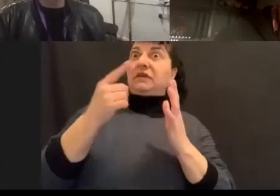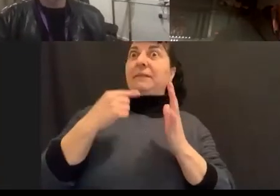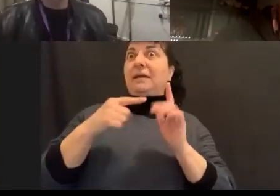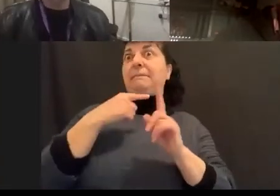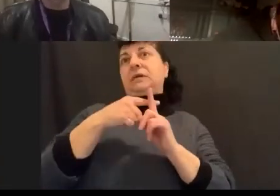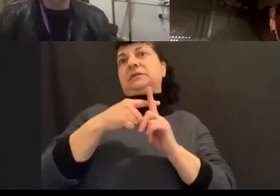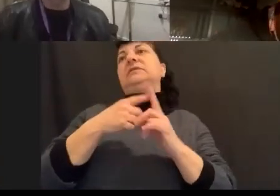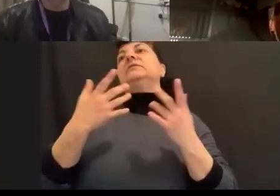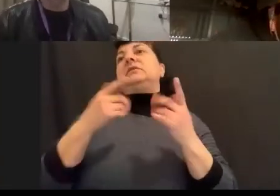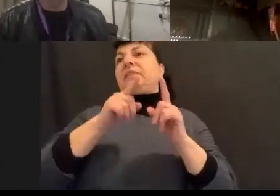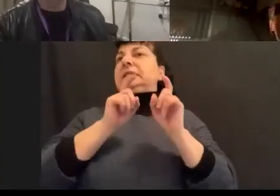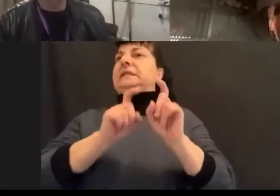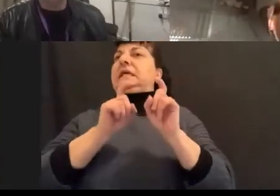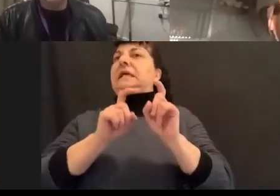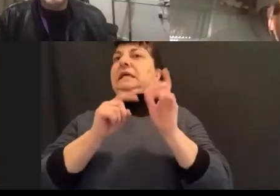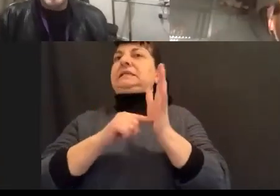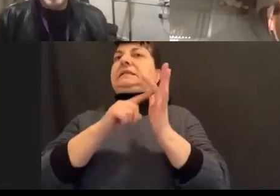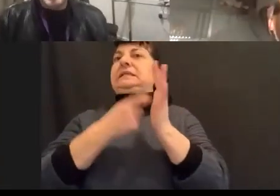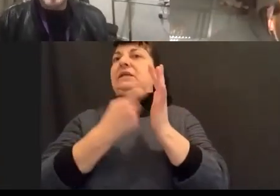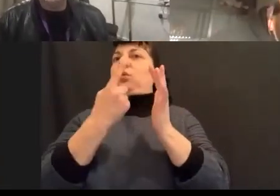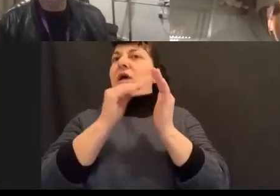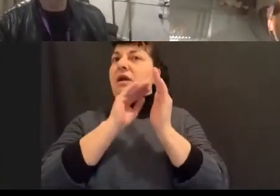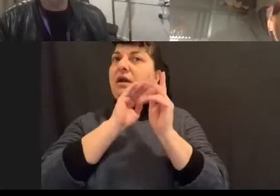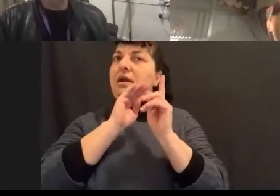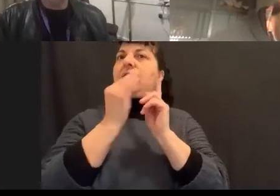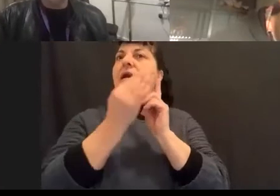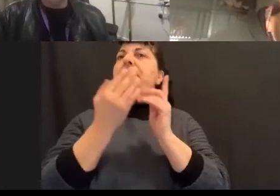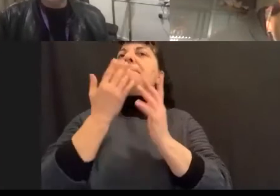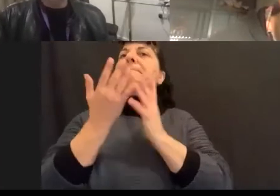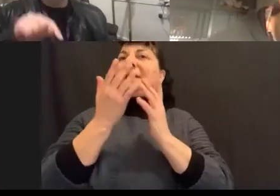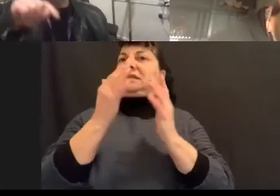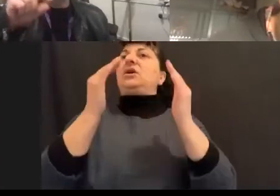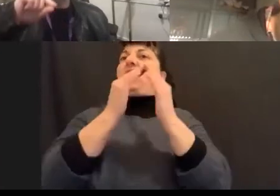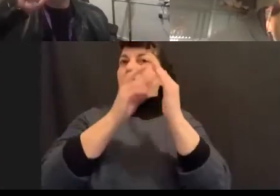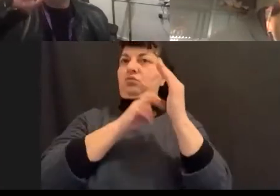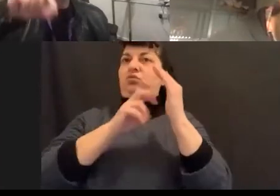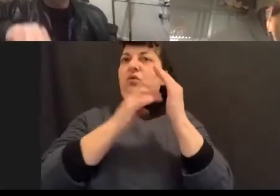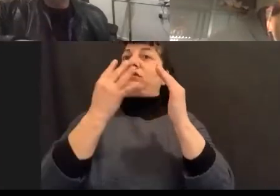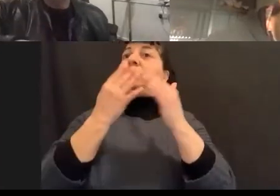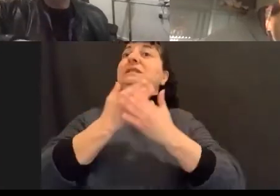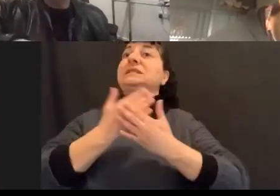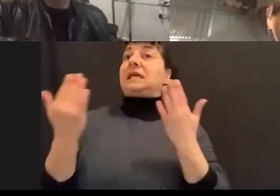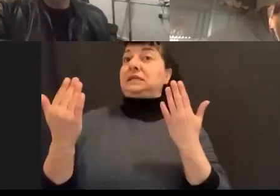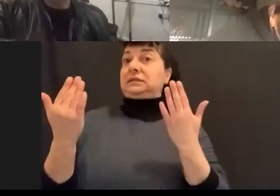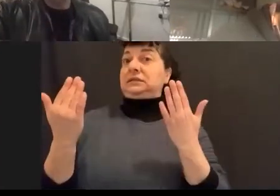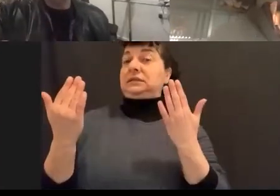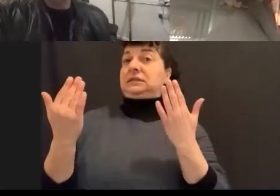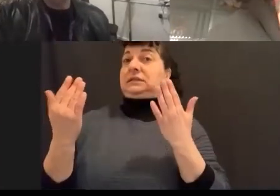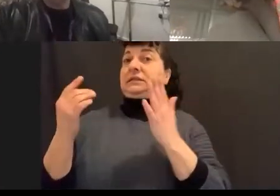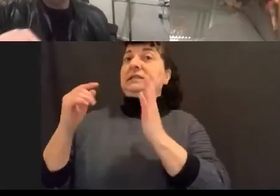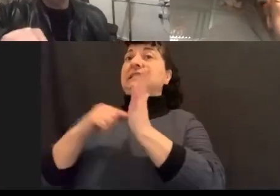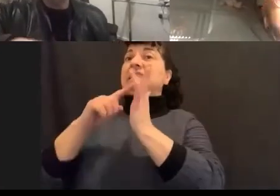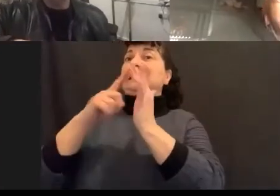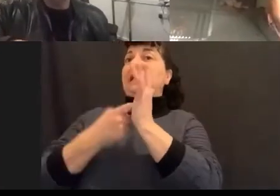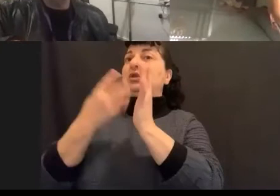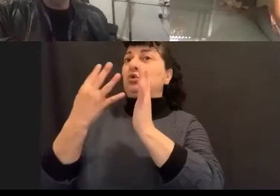So that school all stayed in quarantine. So that's the way to get from the beginning to which tier you end up